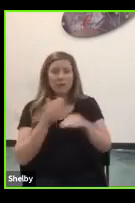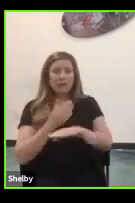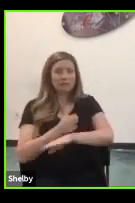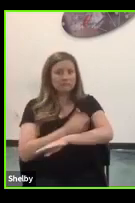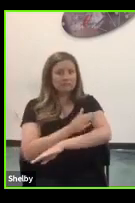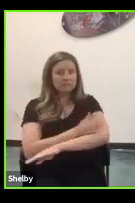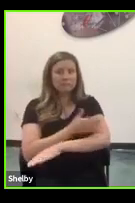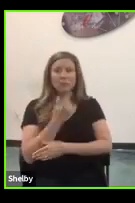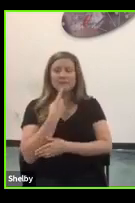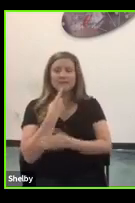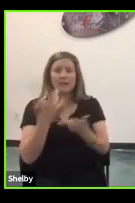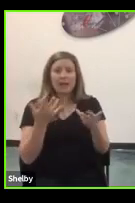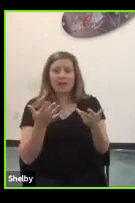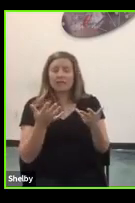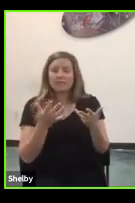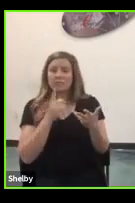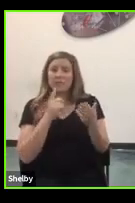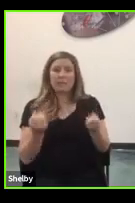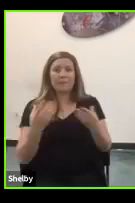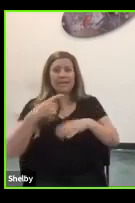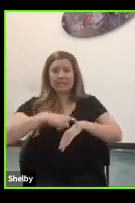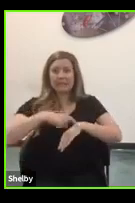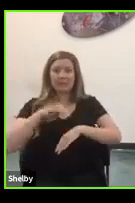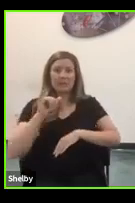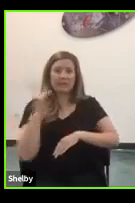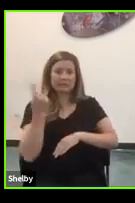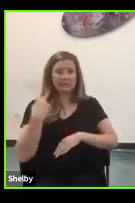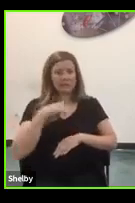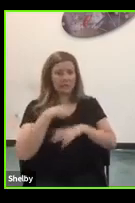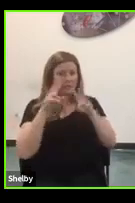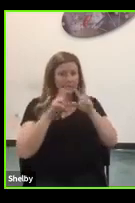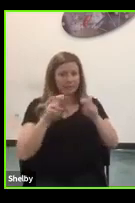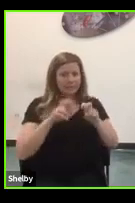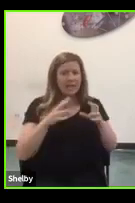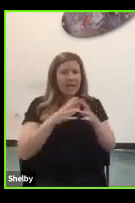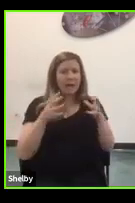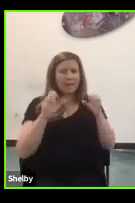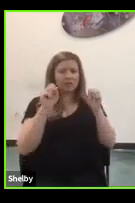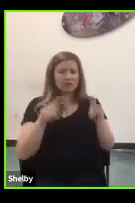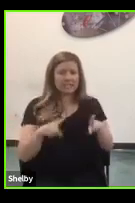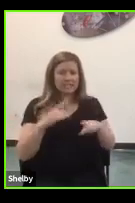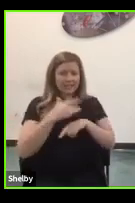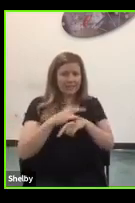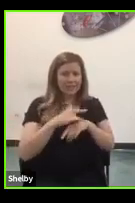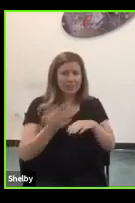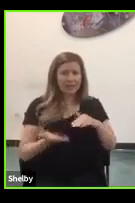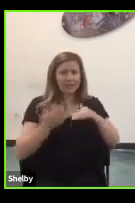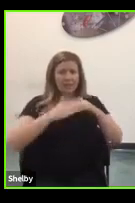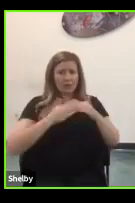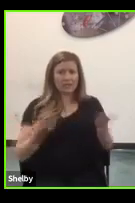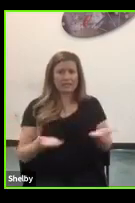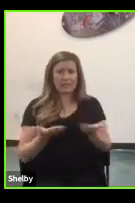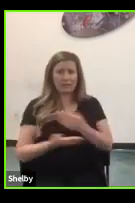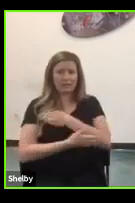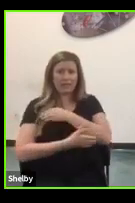a main factor that we are looking at. So how much has testing availability increased in Boone County, let's just say